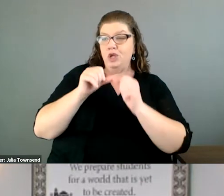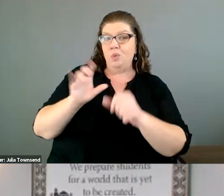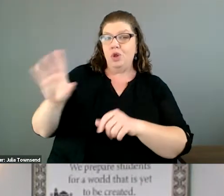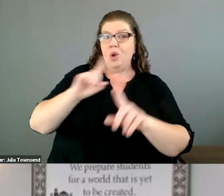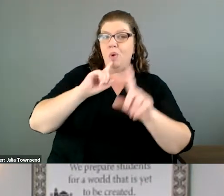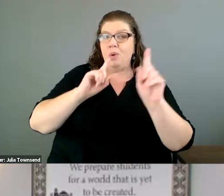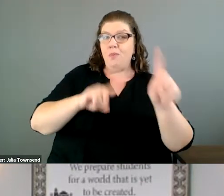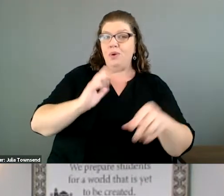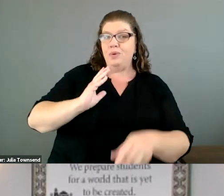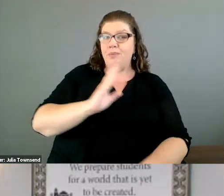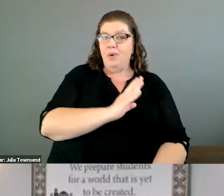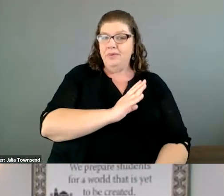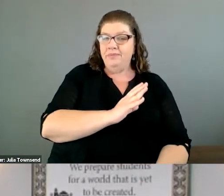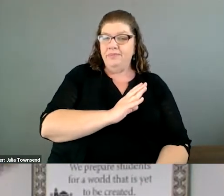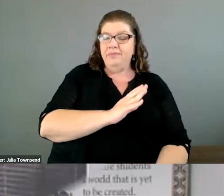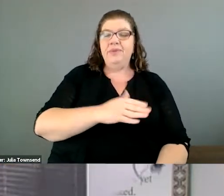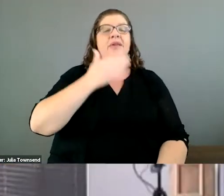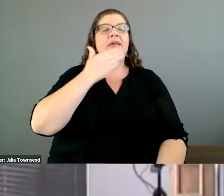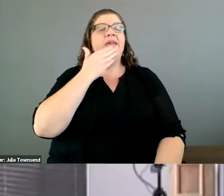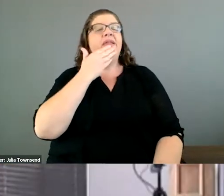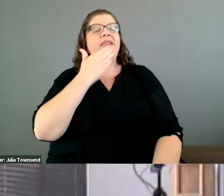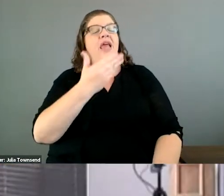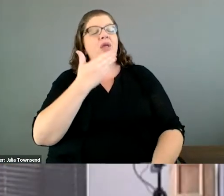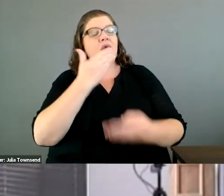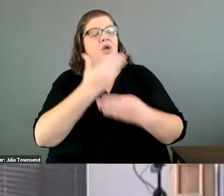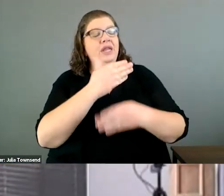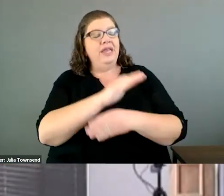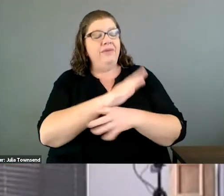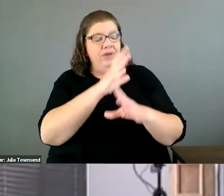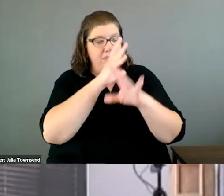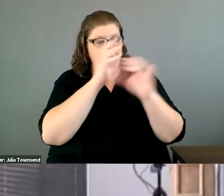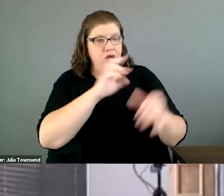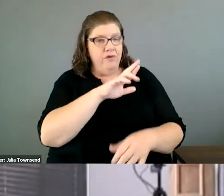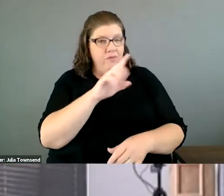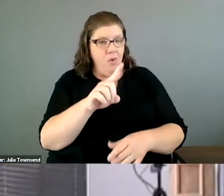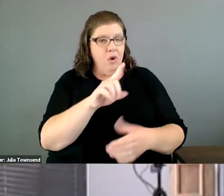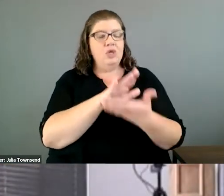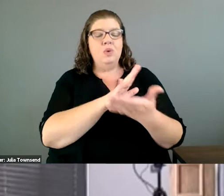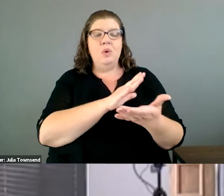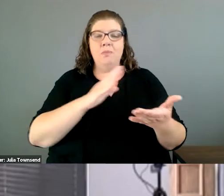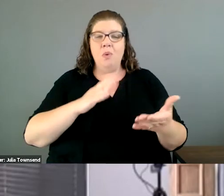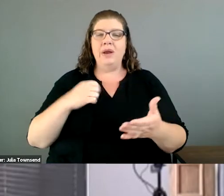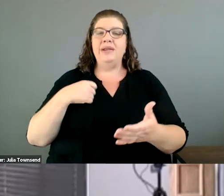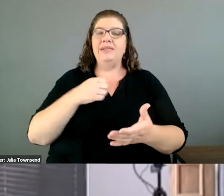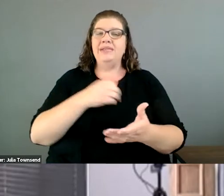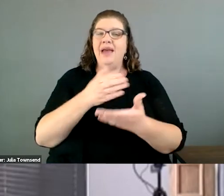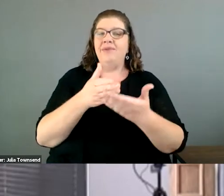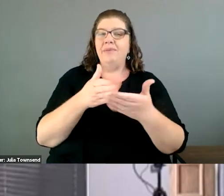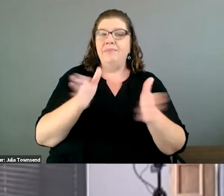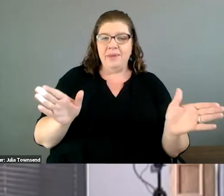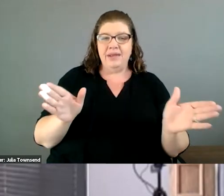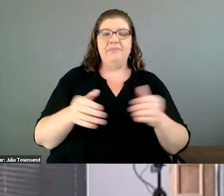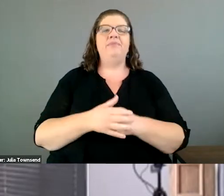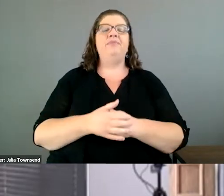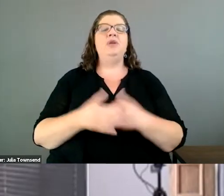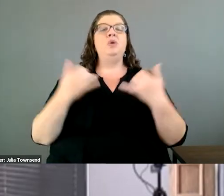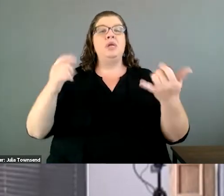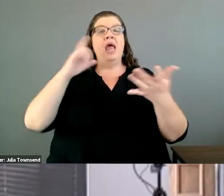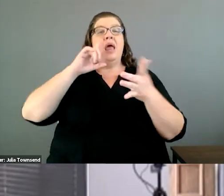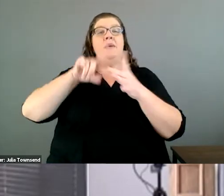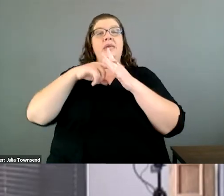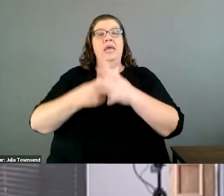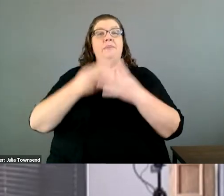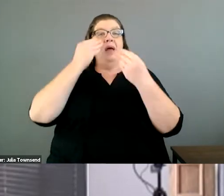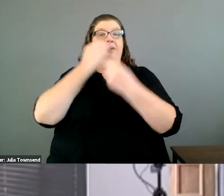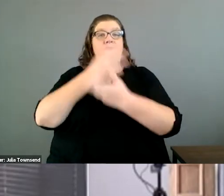board? Thank you. Good evening, Board President Ford, members of the school board, staff, and public. I would like to begin by informing you and the public